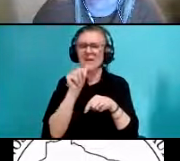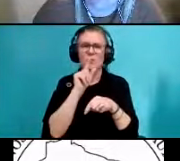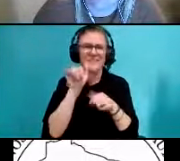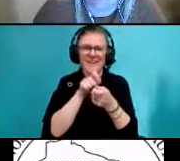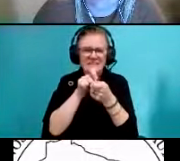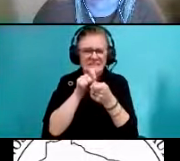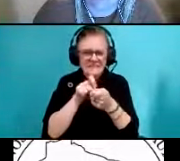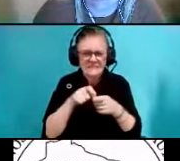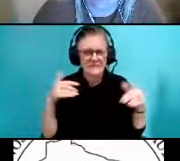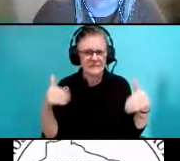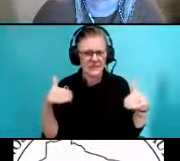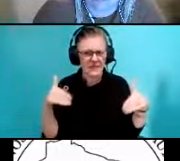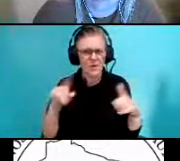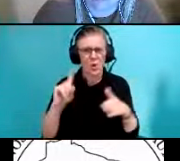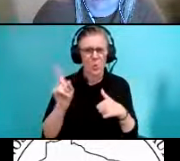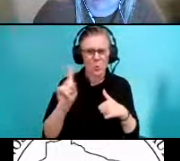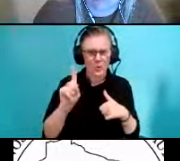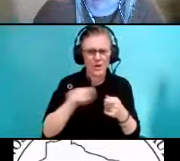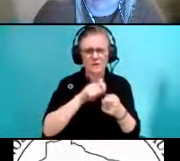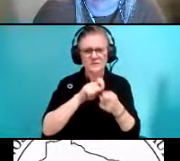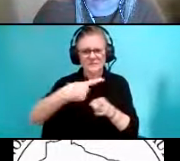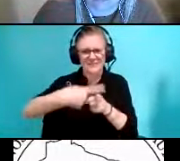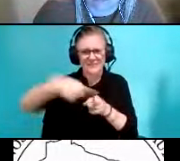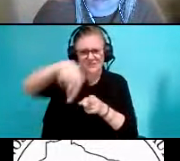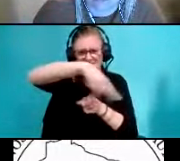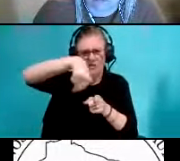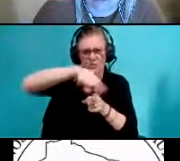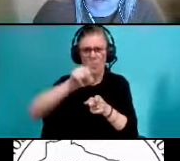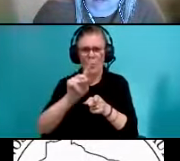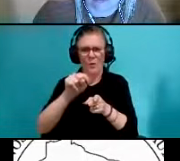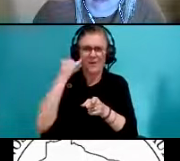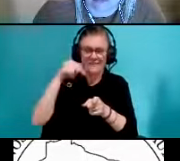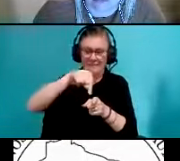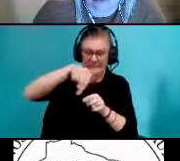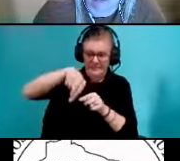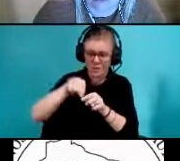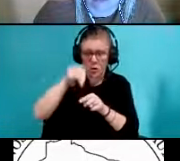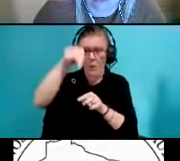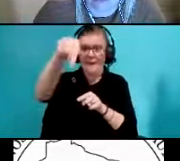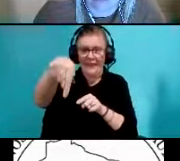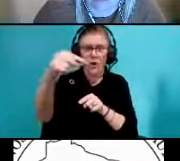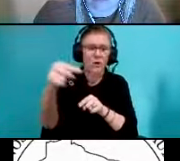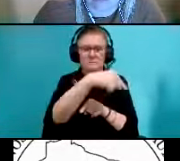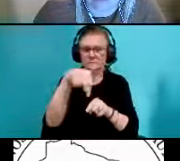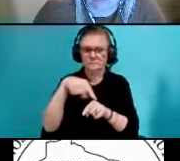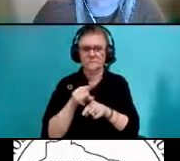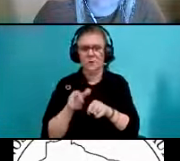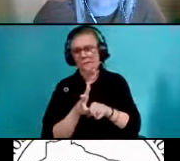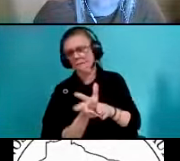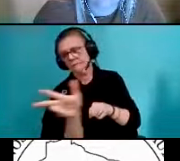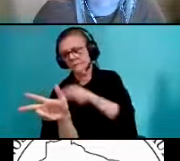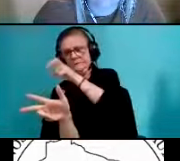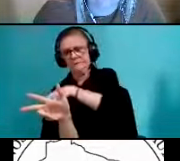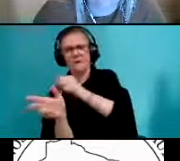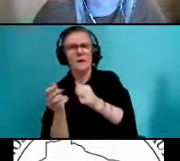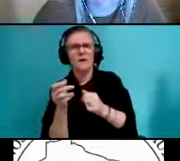level yet as far as where at an intersection a station might be located, and what might be the best place.